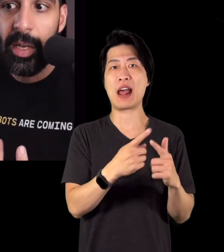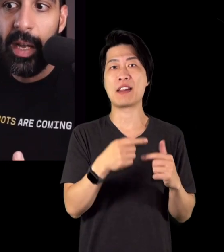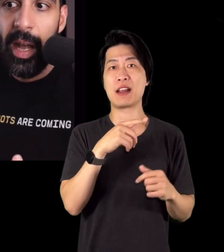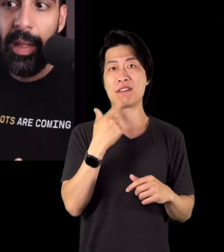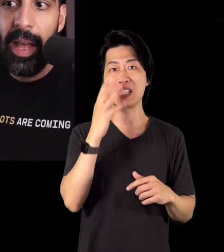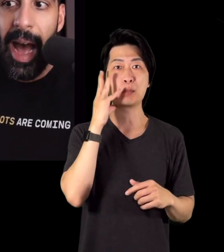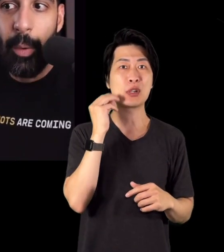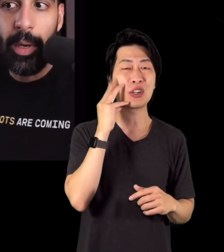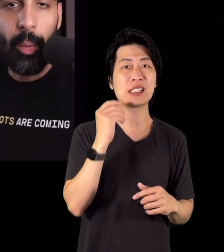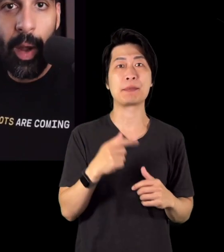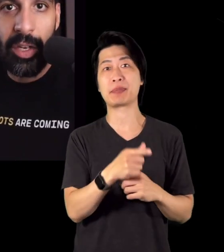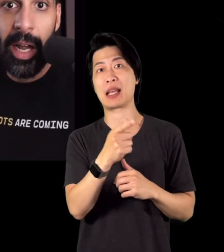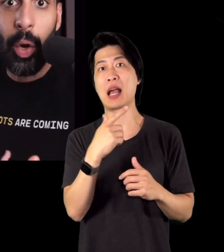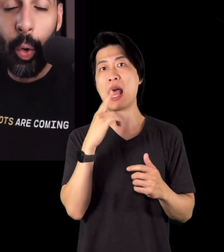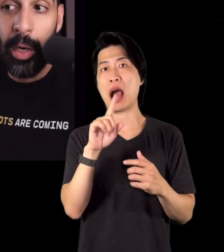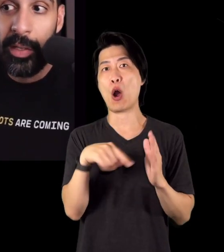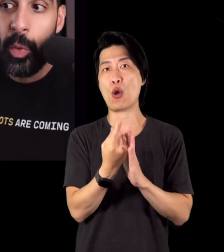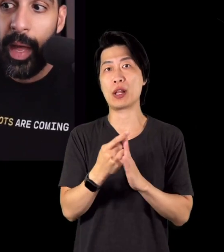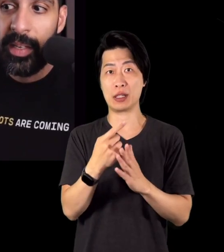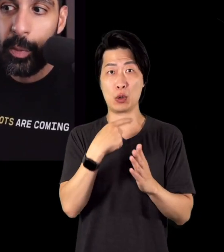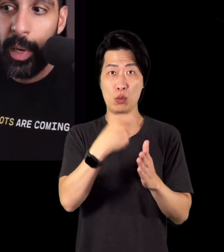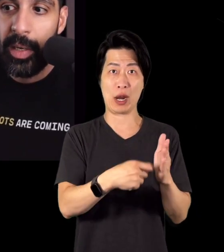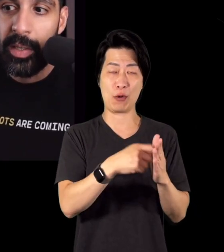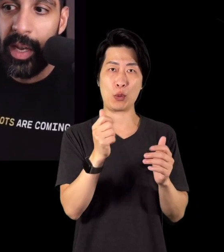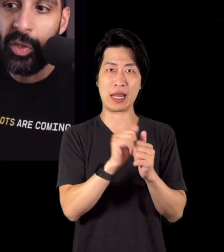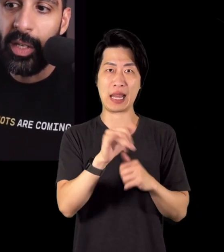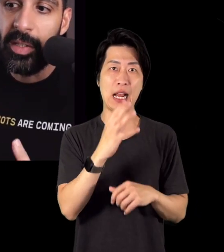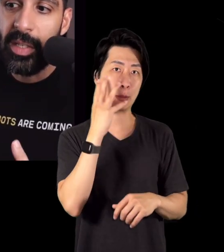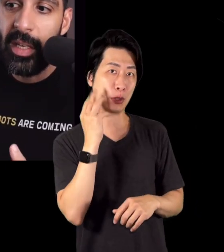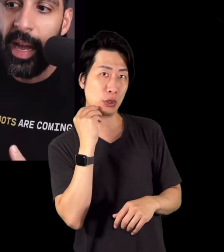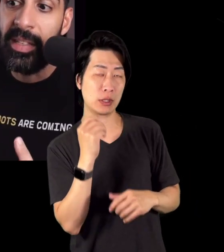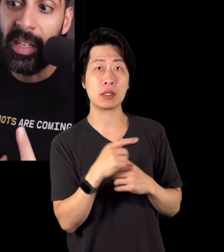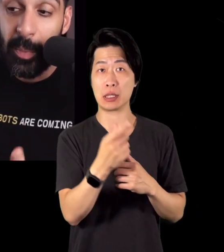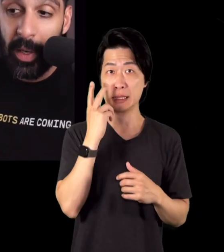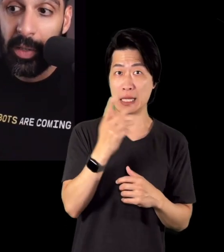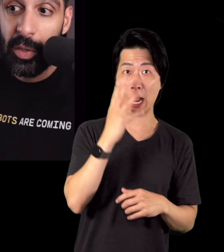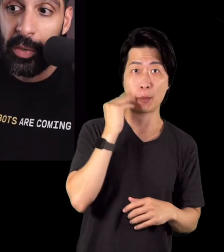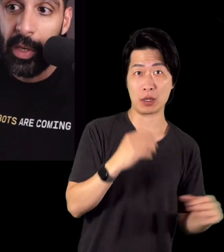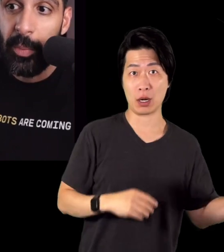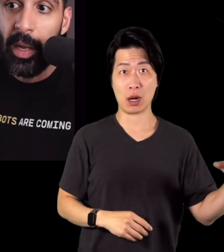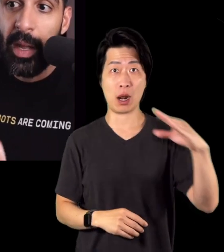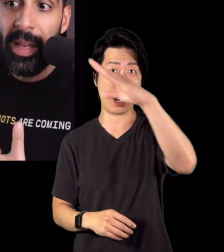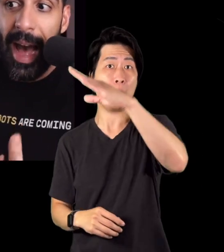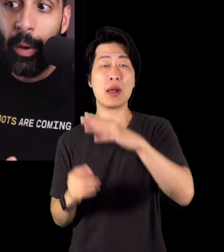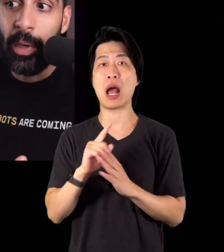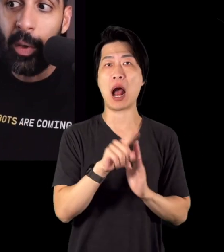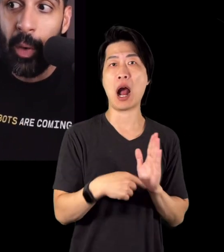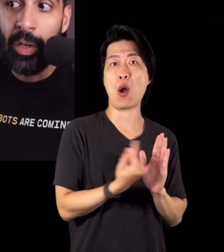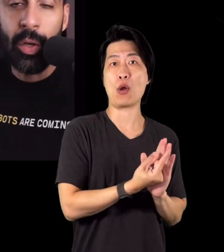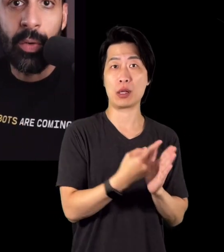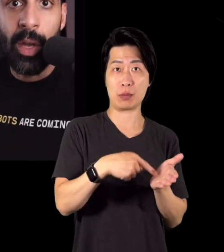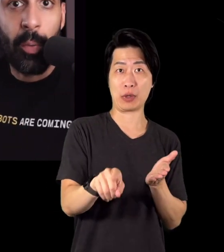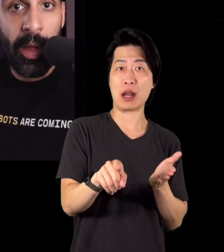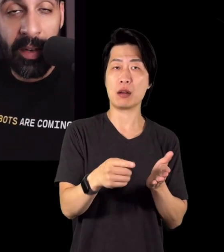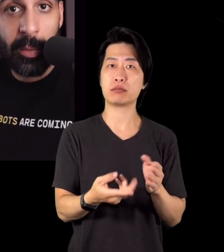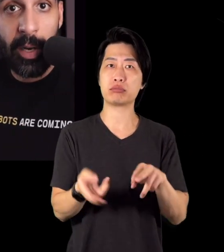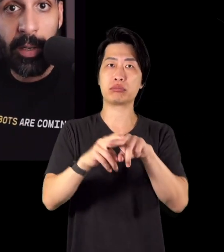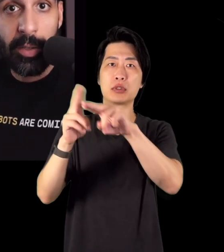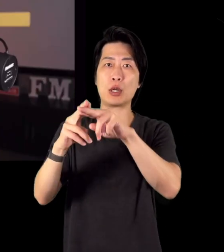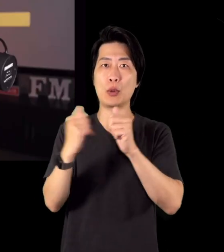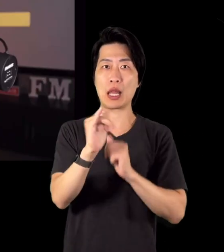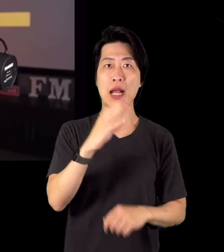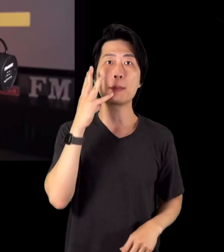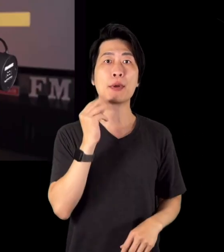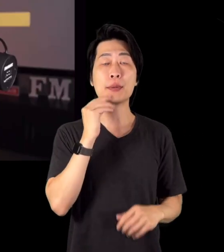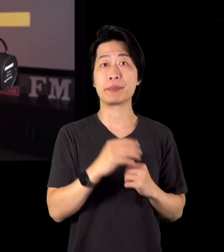has, and the hourly wage that correlates with that experience. As you can see, as the experience goes up, the hourly wage goes up with that experience.